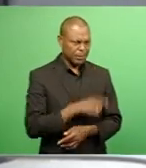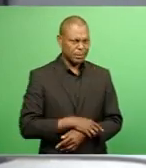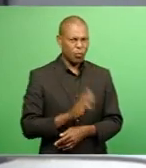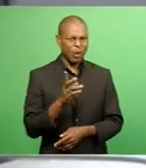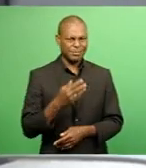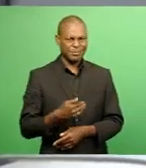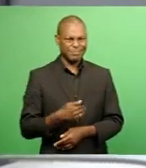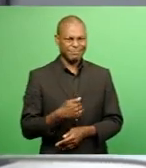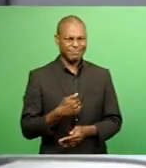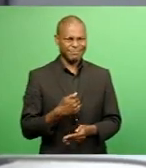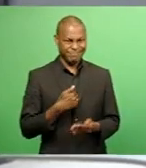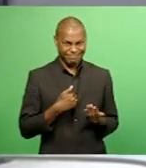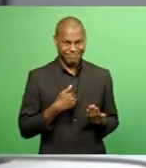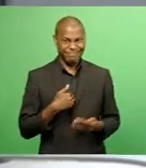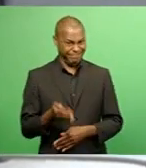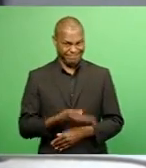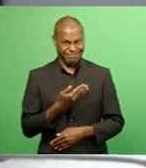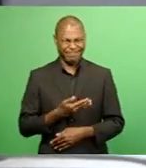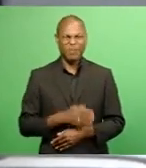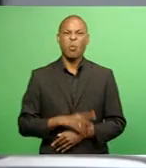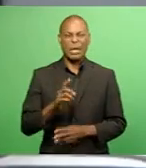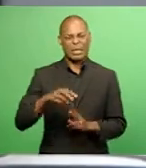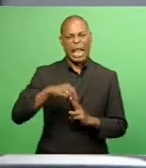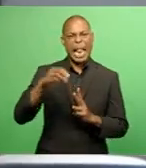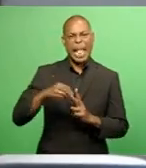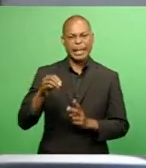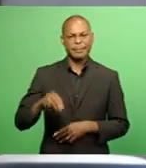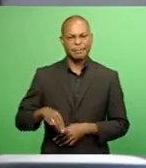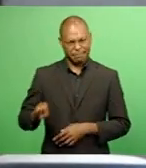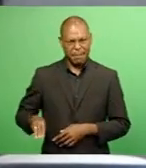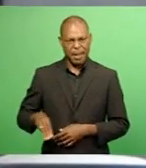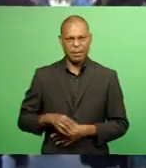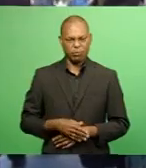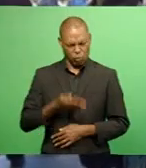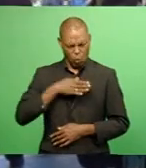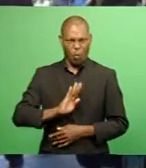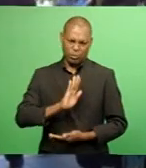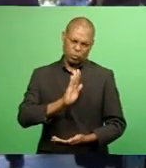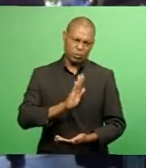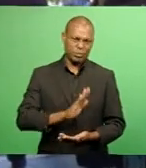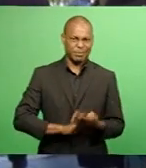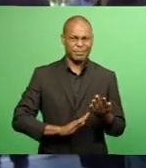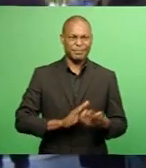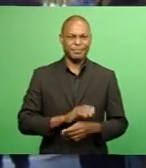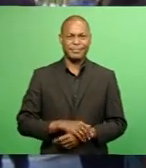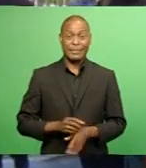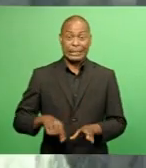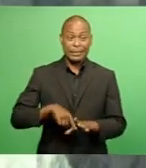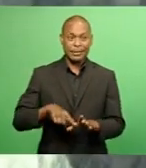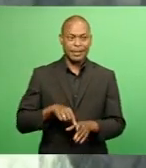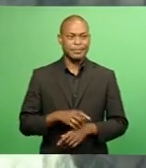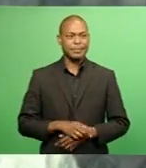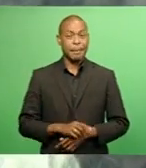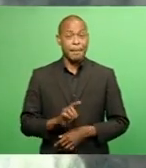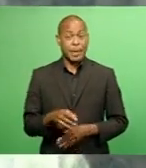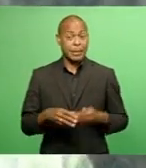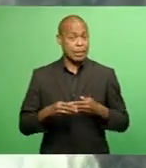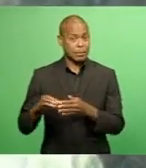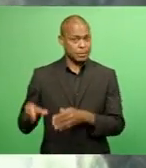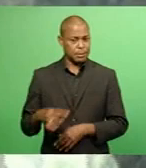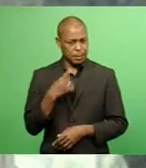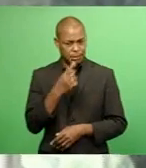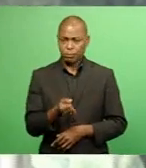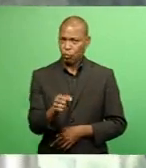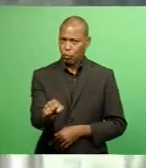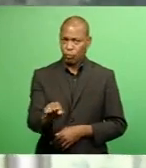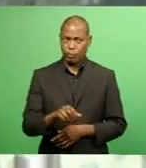an elected member of Parliament. I have voters behind me and I want to go inside. Ngavoka says the party took this action as a precautionary